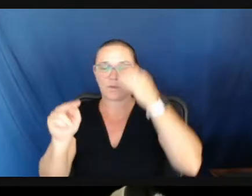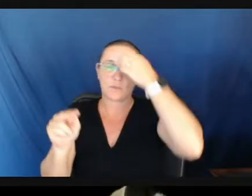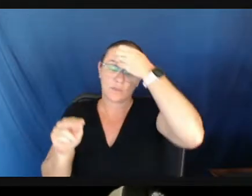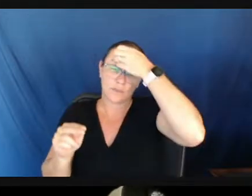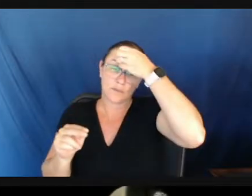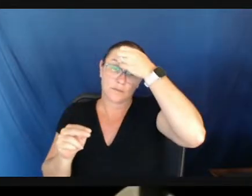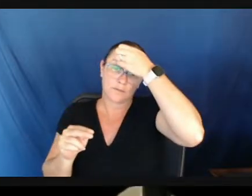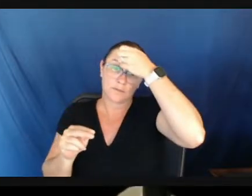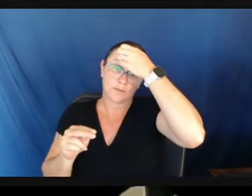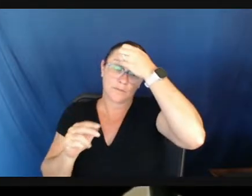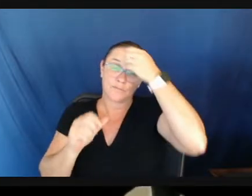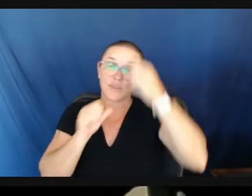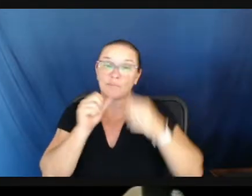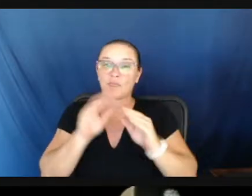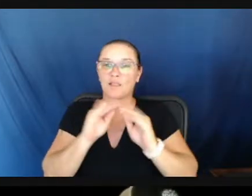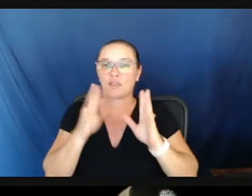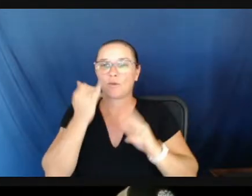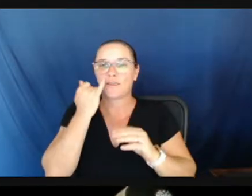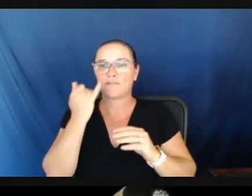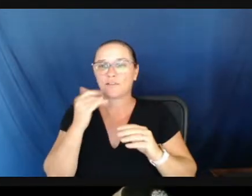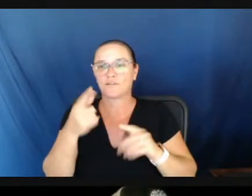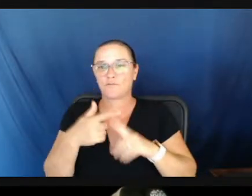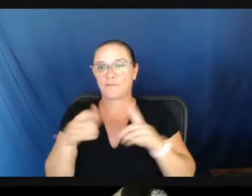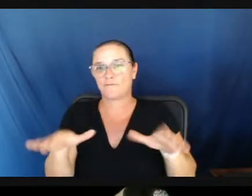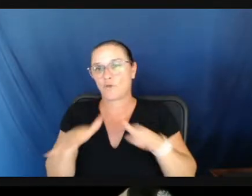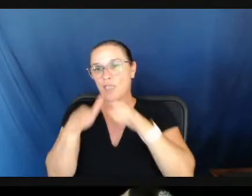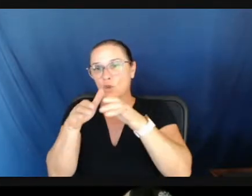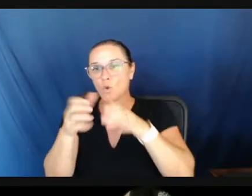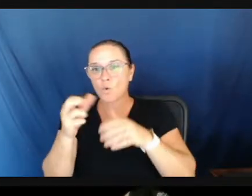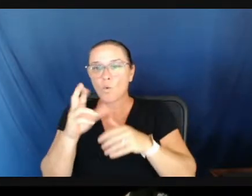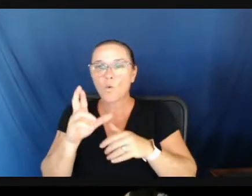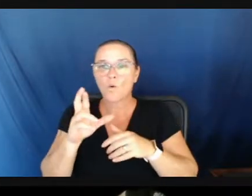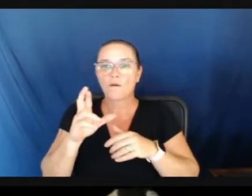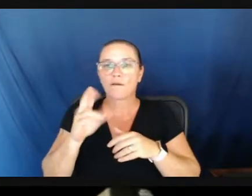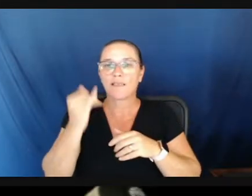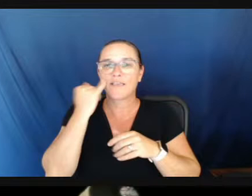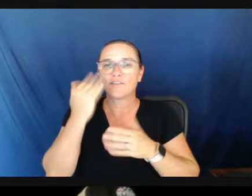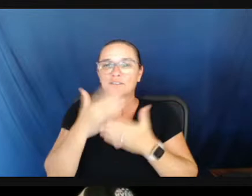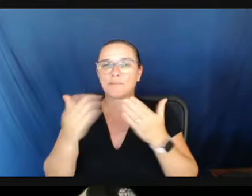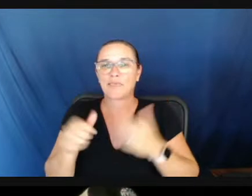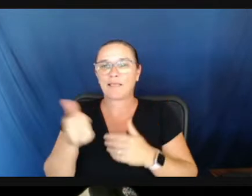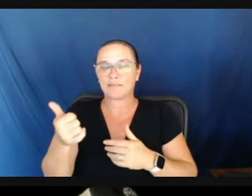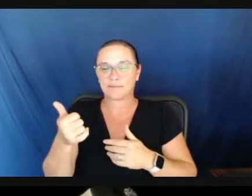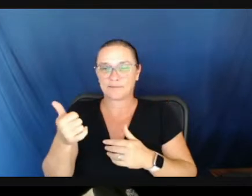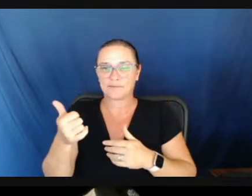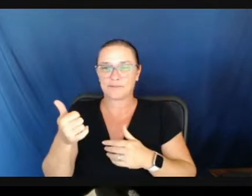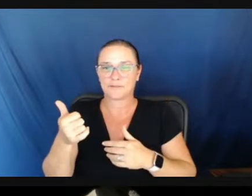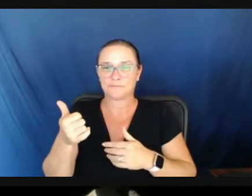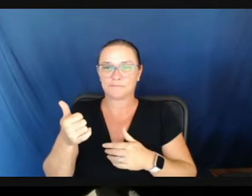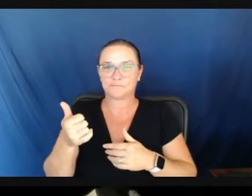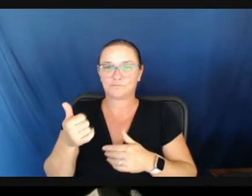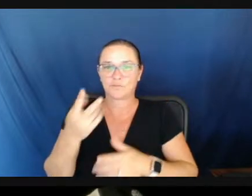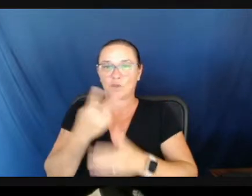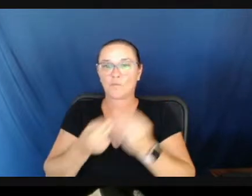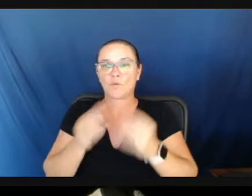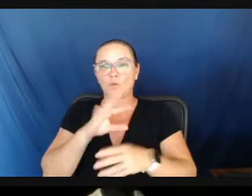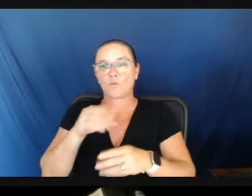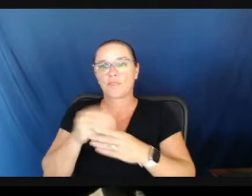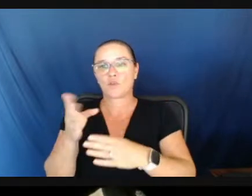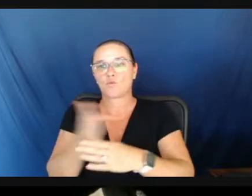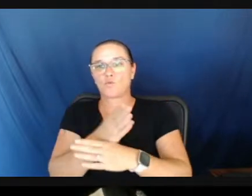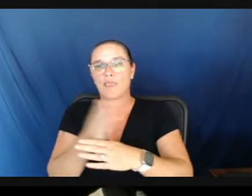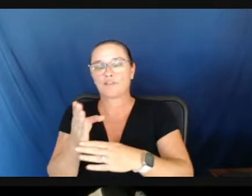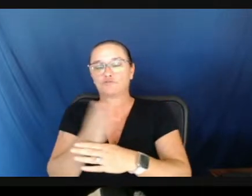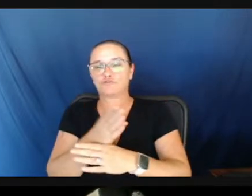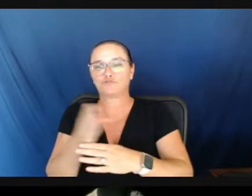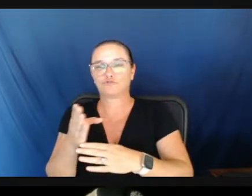if that's volcanic or if that's something else. Both of them are within a range. This one within a range